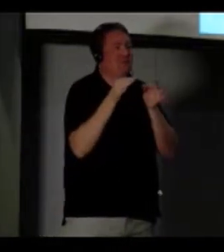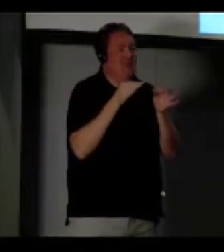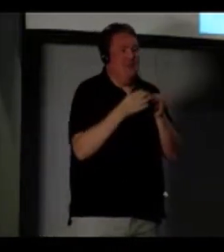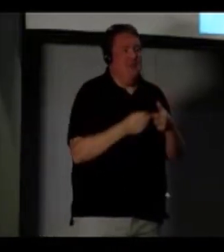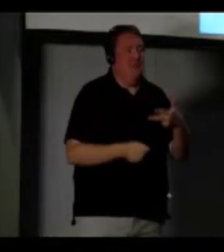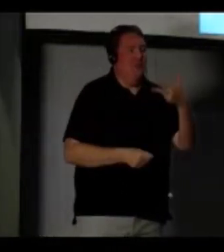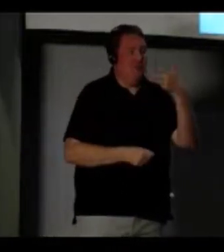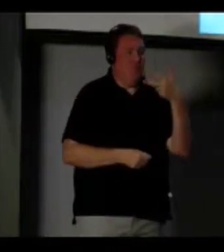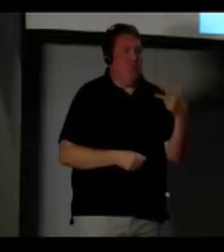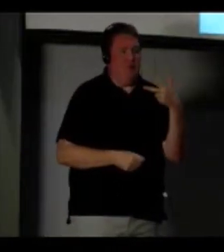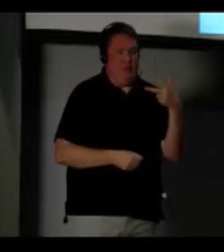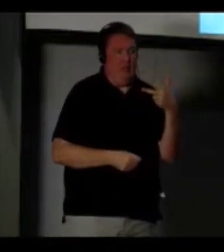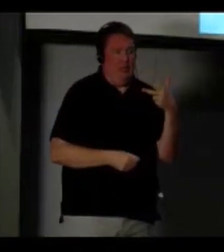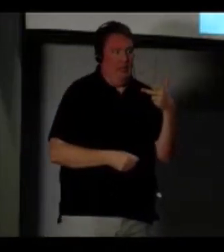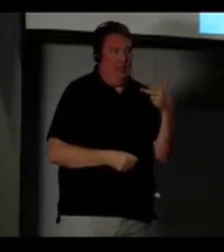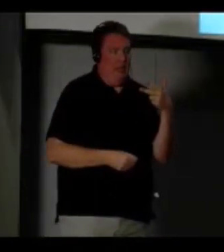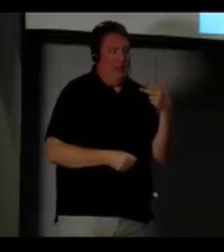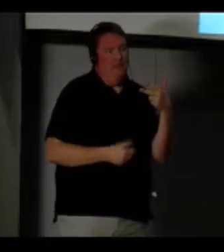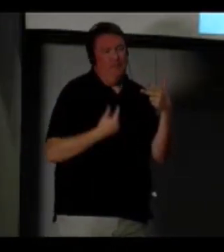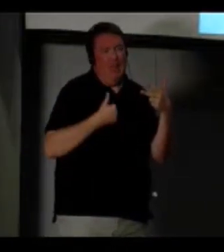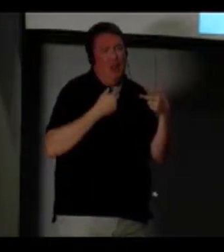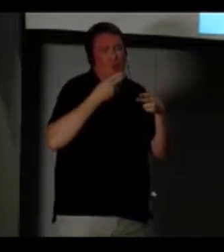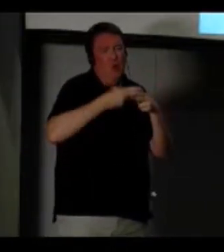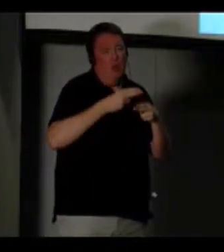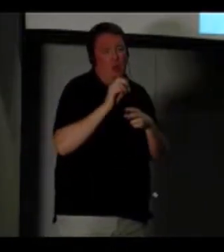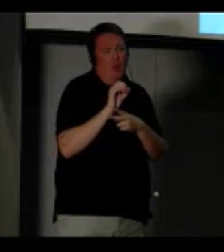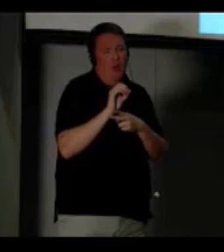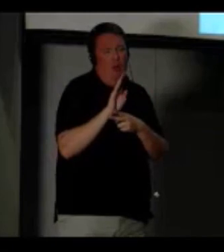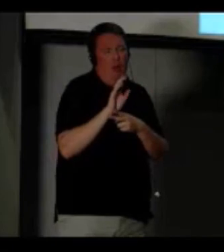three obstacles that I'm calling obstacles to open